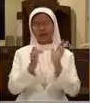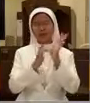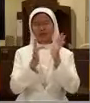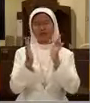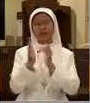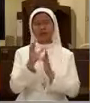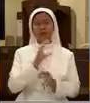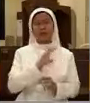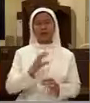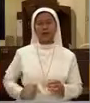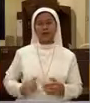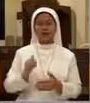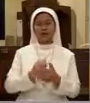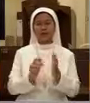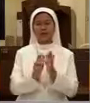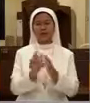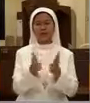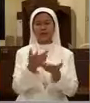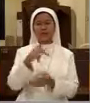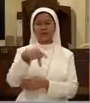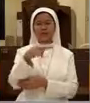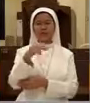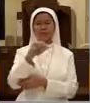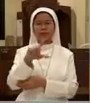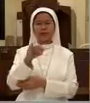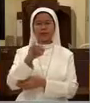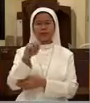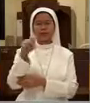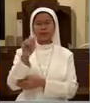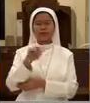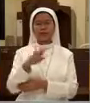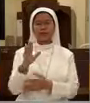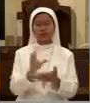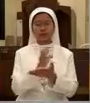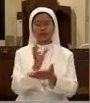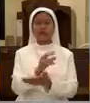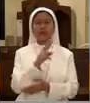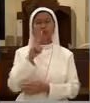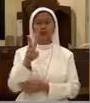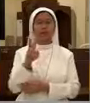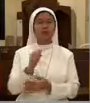In Philippians chapter 2, He